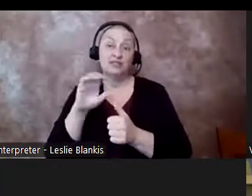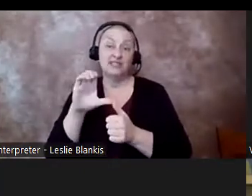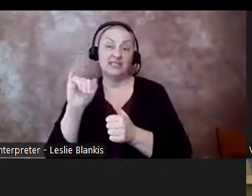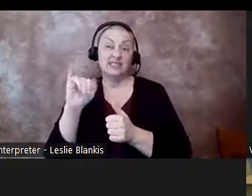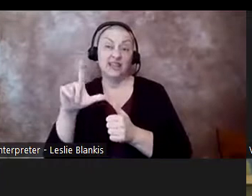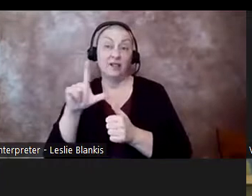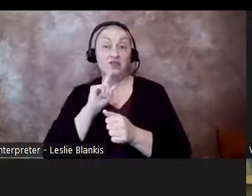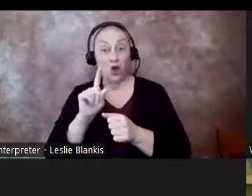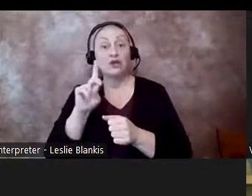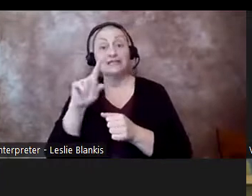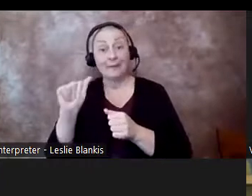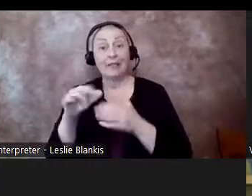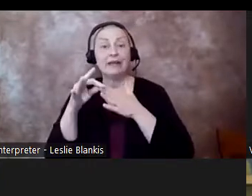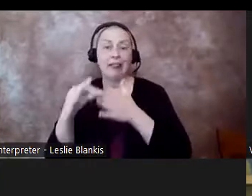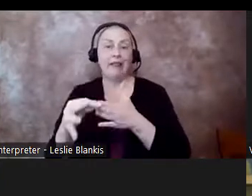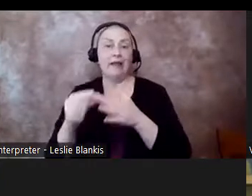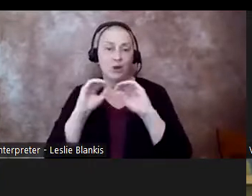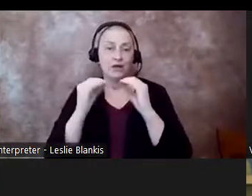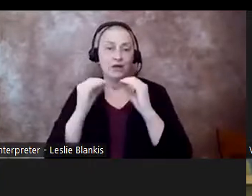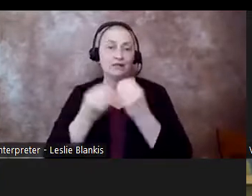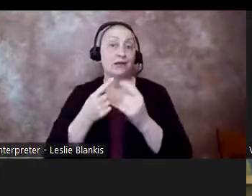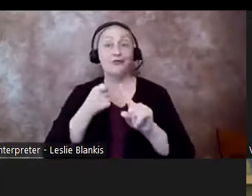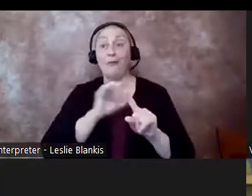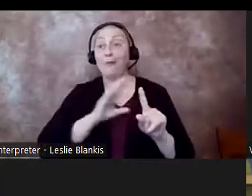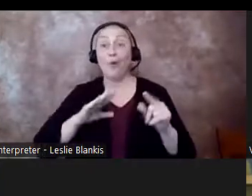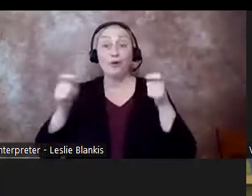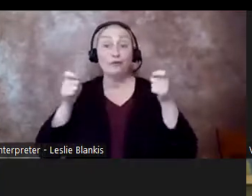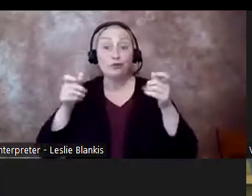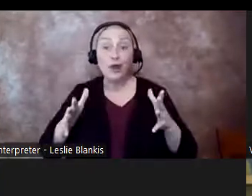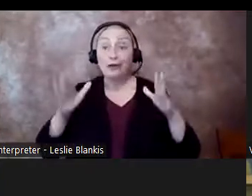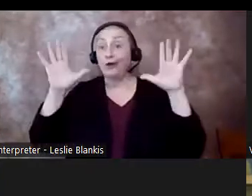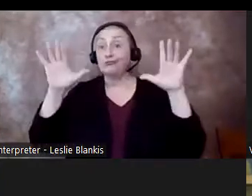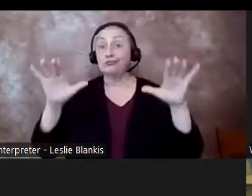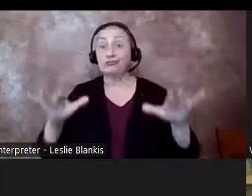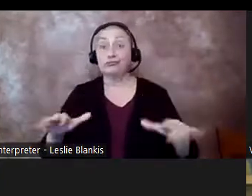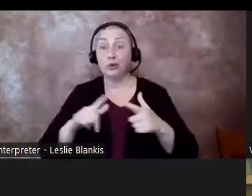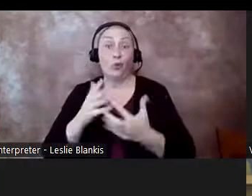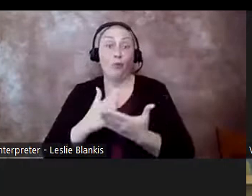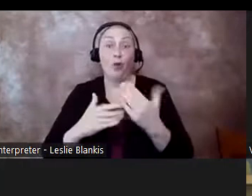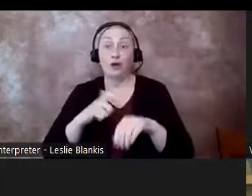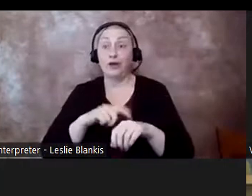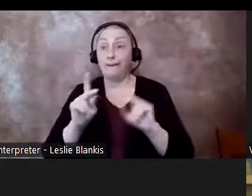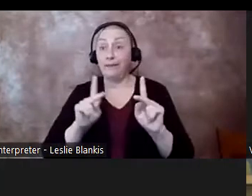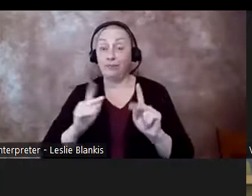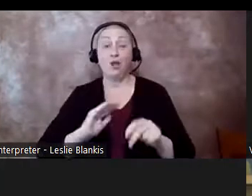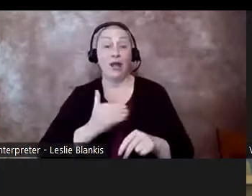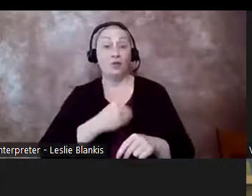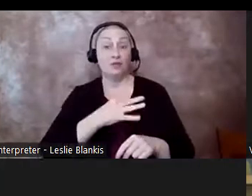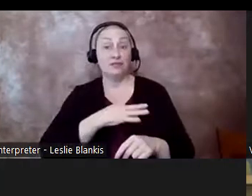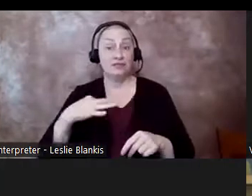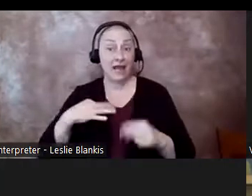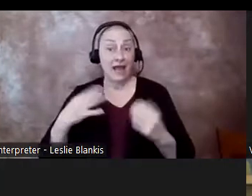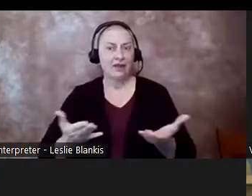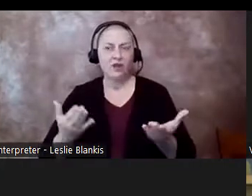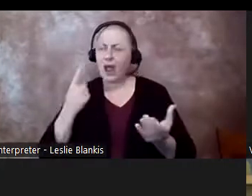disability-led organizations, from our board of directors, you know, down, you know, to part-time people. our staff here is, I think someone